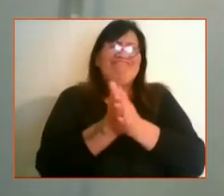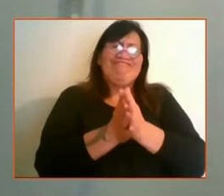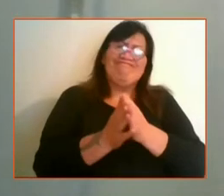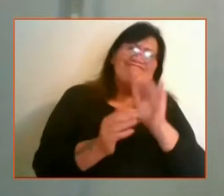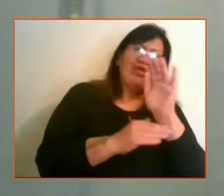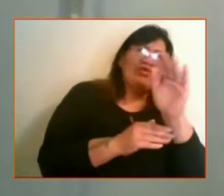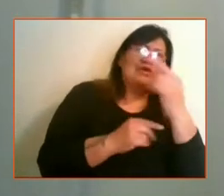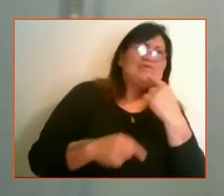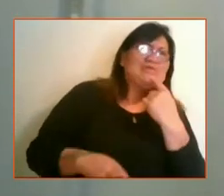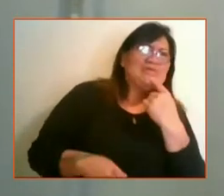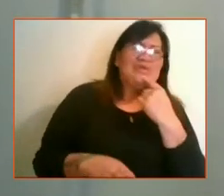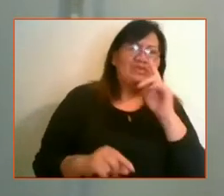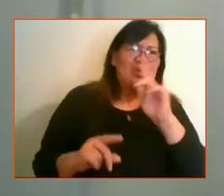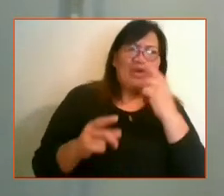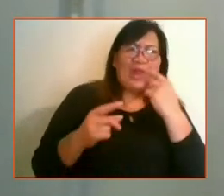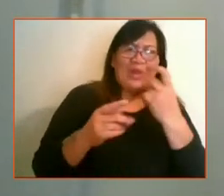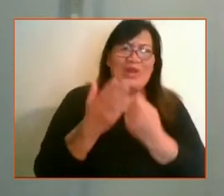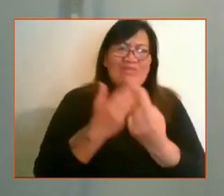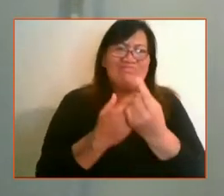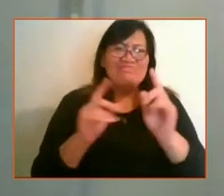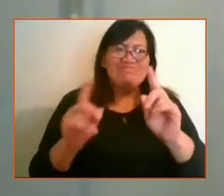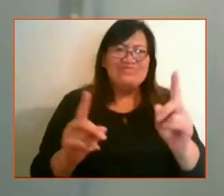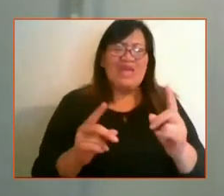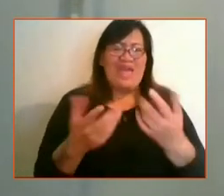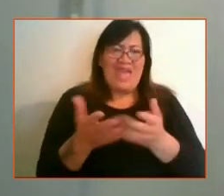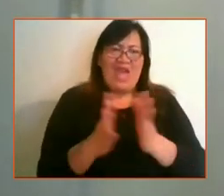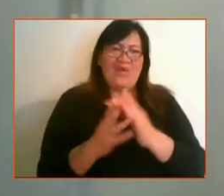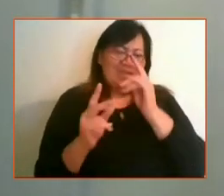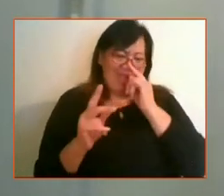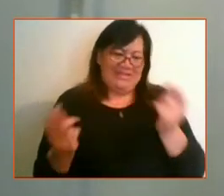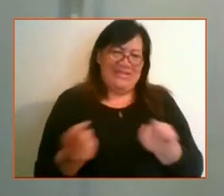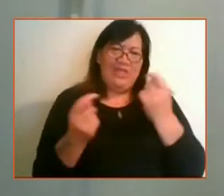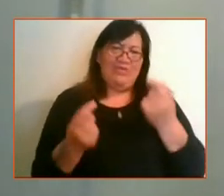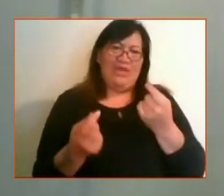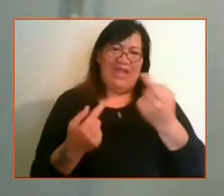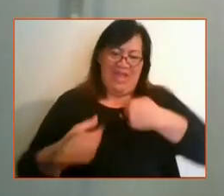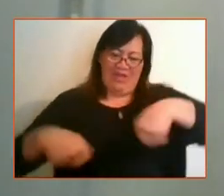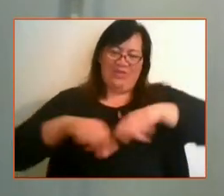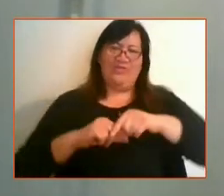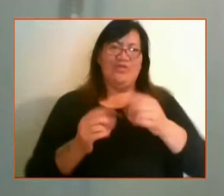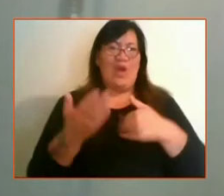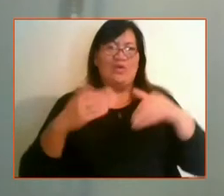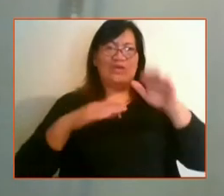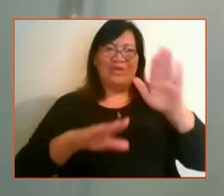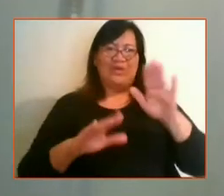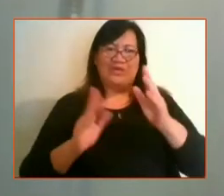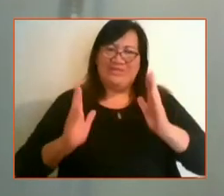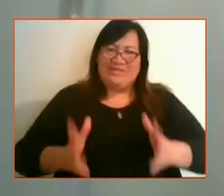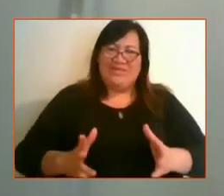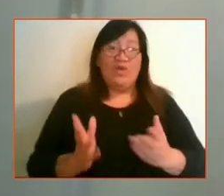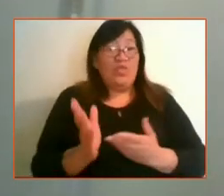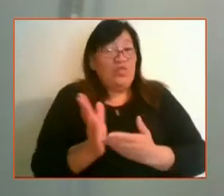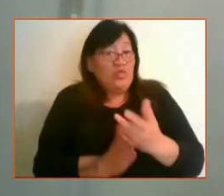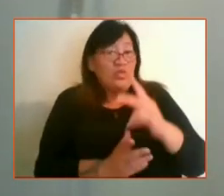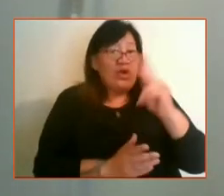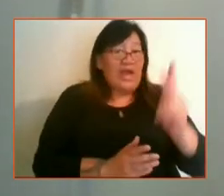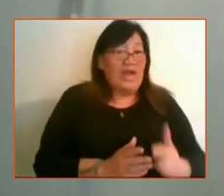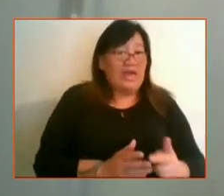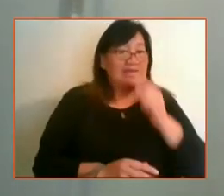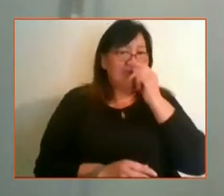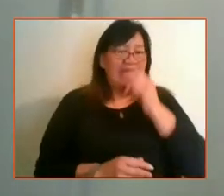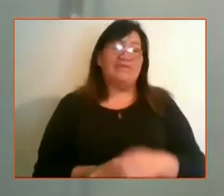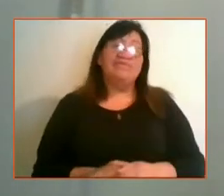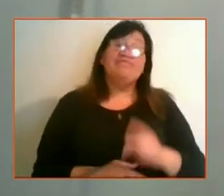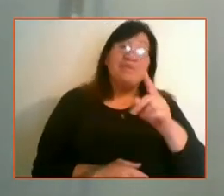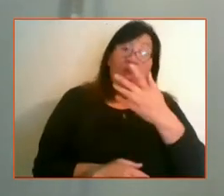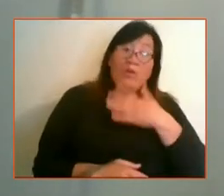look like and how we're going to continue to celebrate ourselves here in New Zealand, you know, through our arts. Can I say